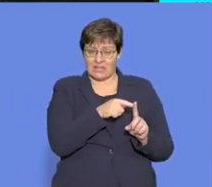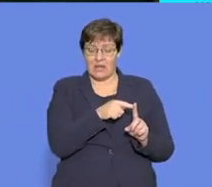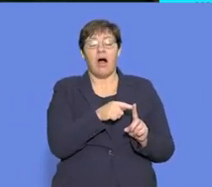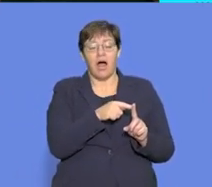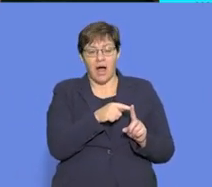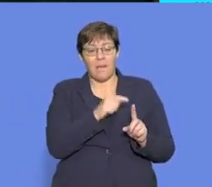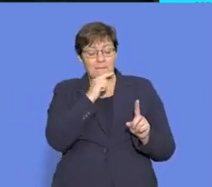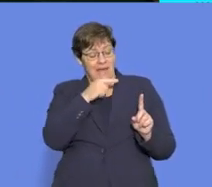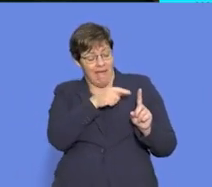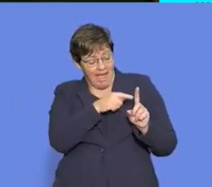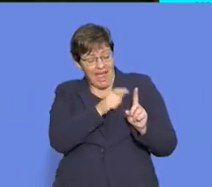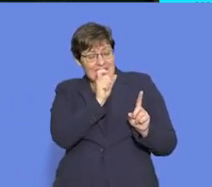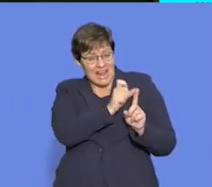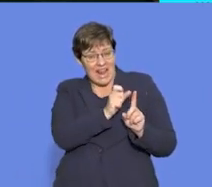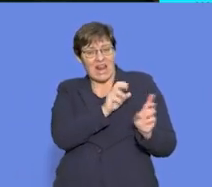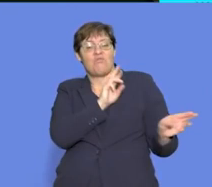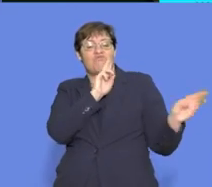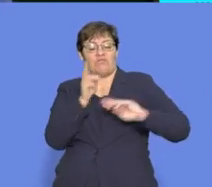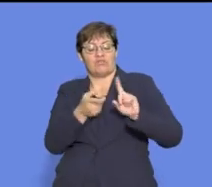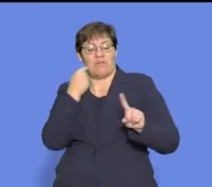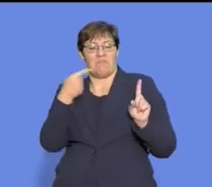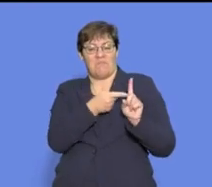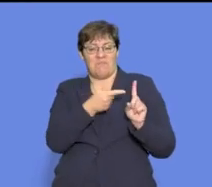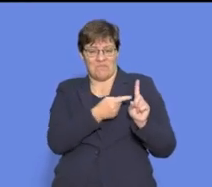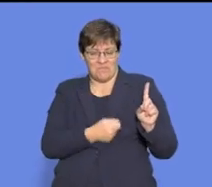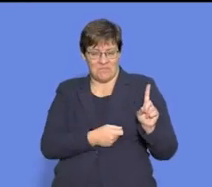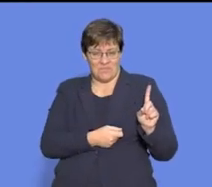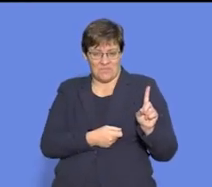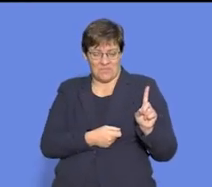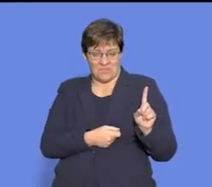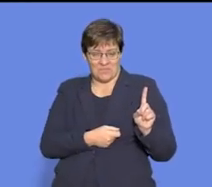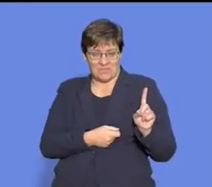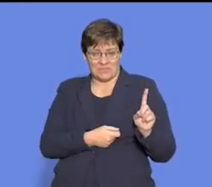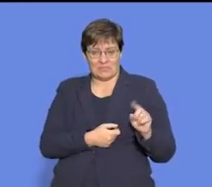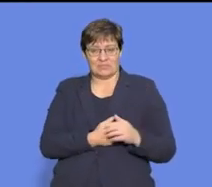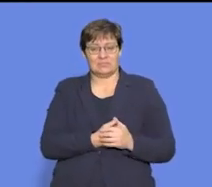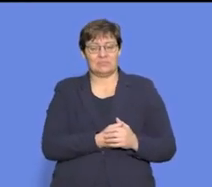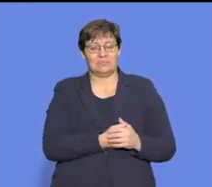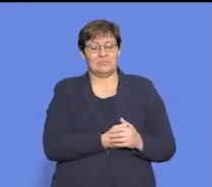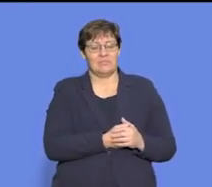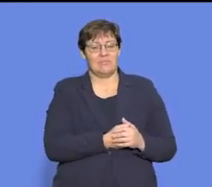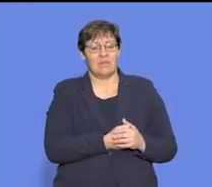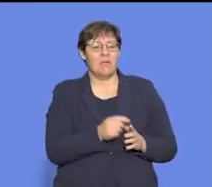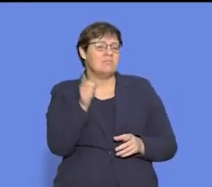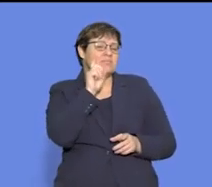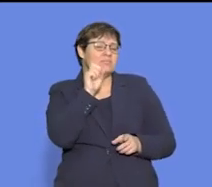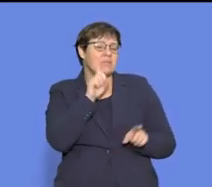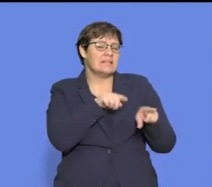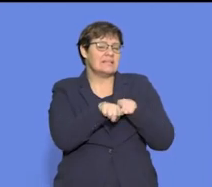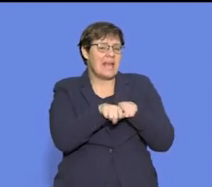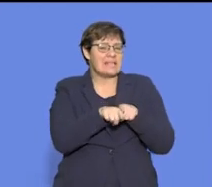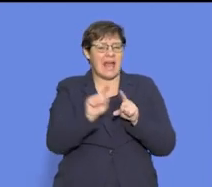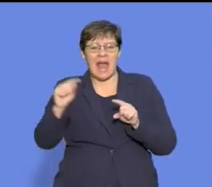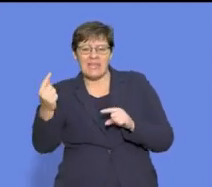a reference cell. So we're going to use this one as a reference. We're going